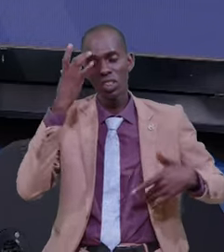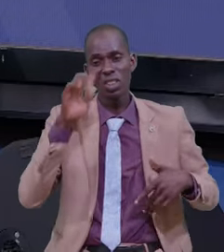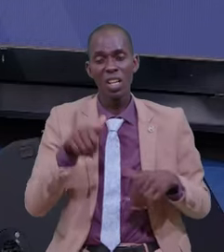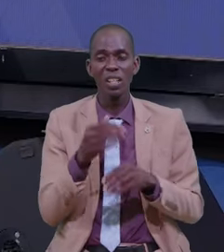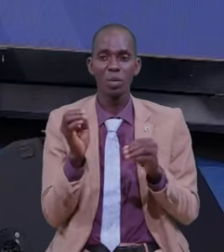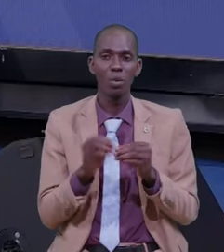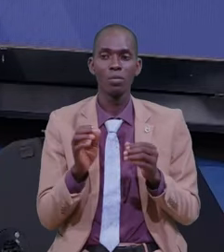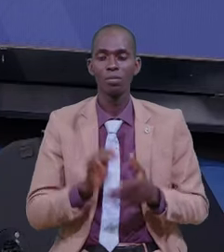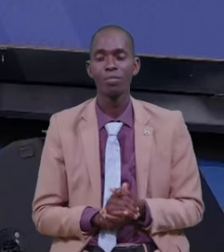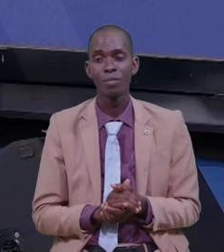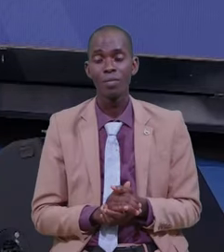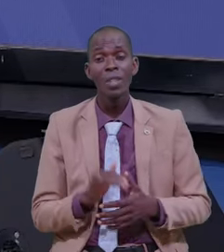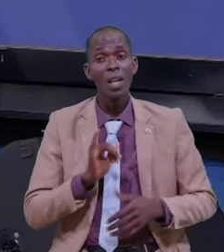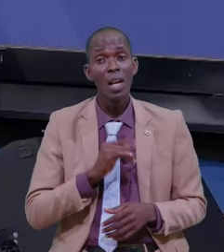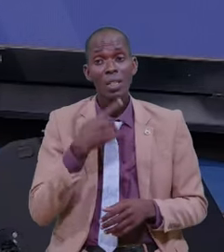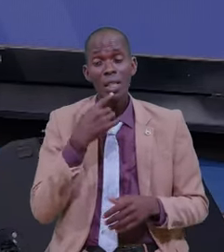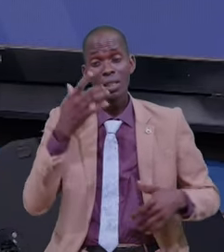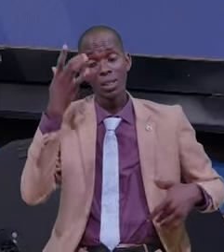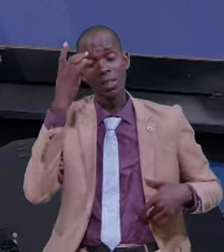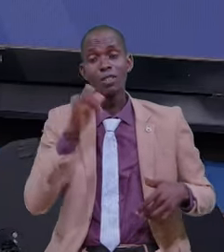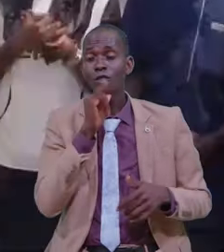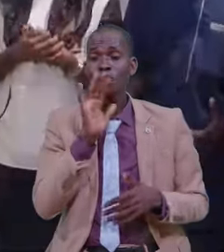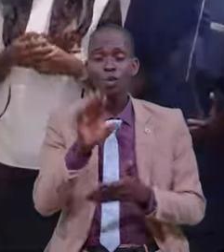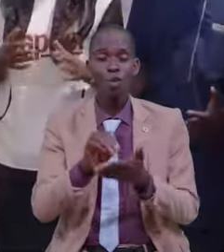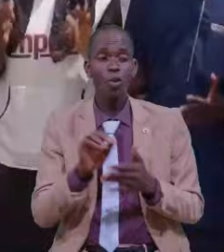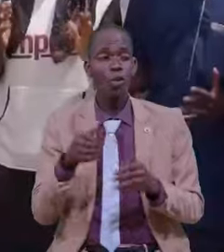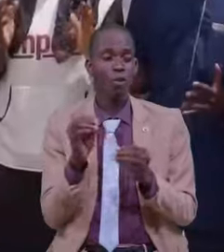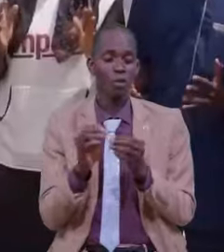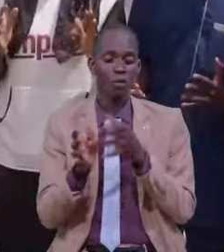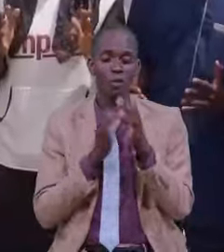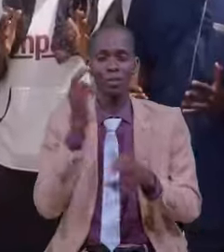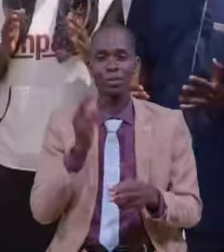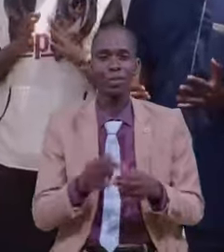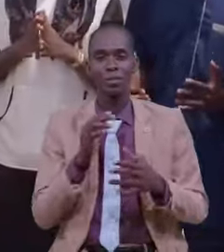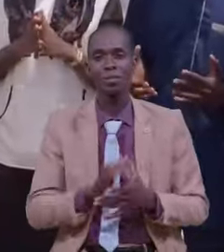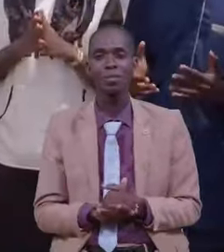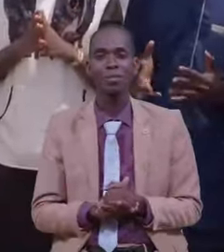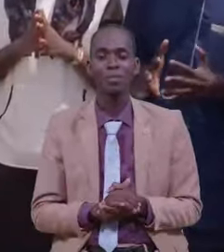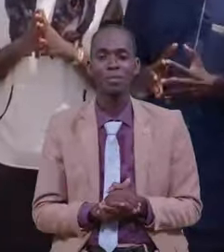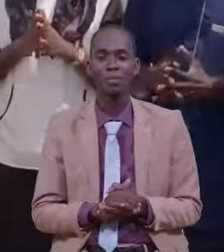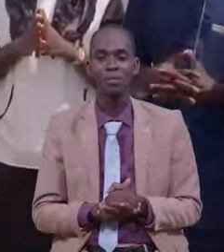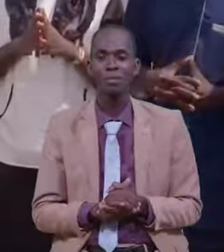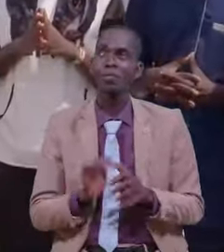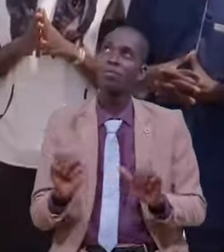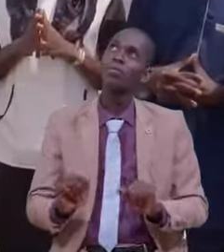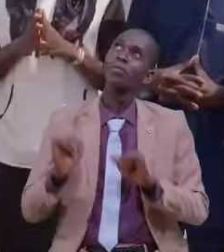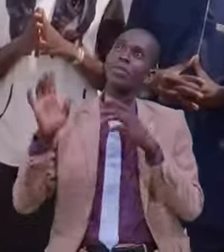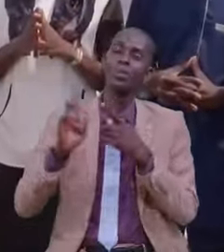anymore. I said, sickness is not yours anymore. Hand it over to the